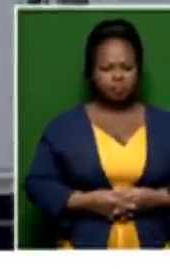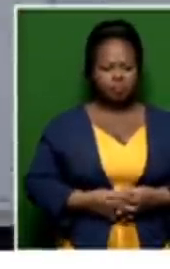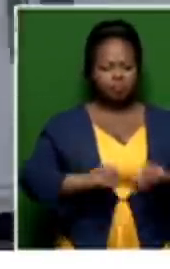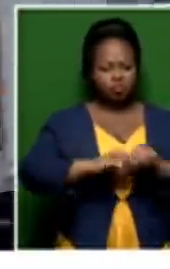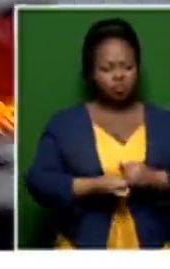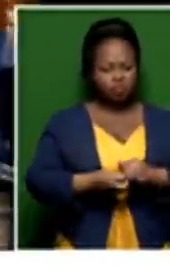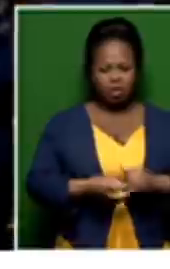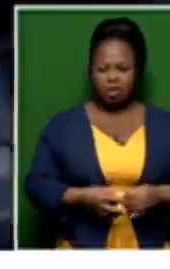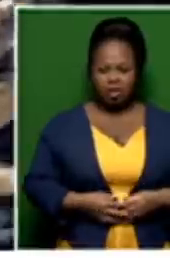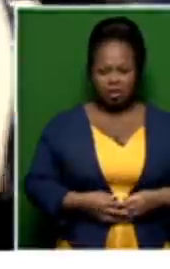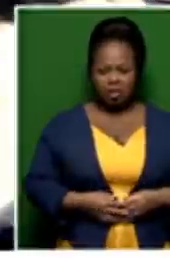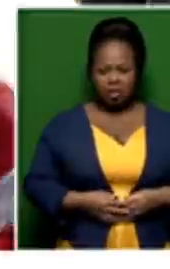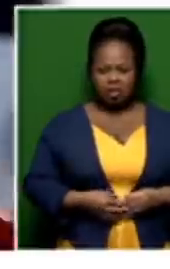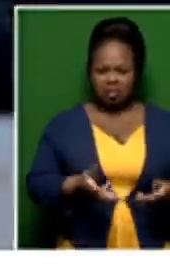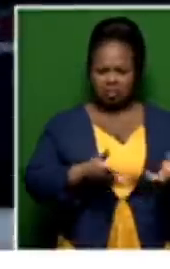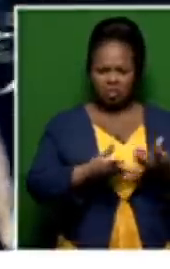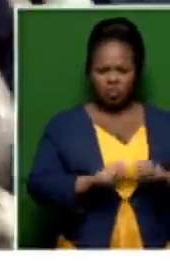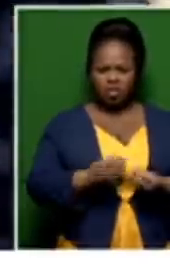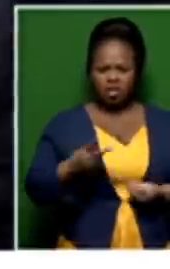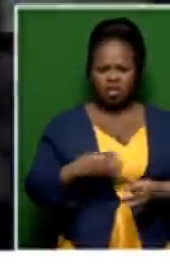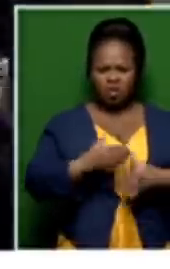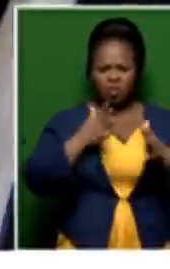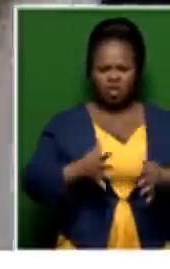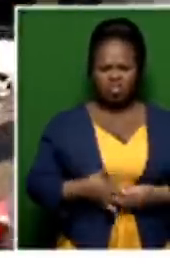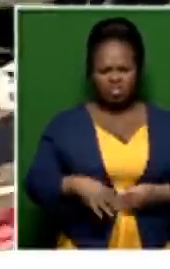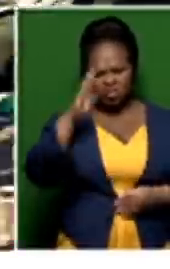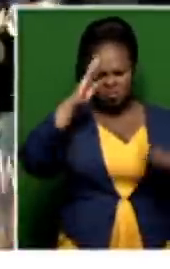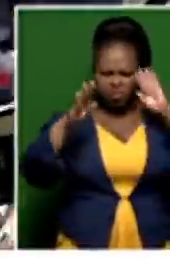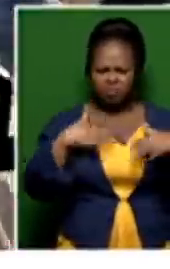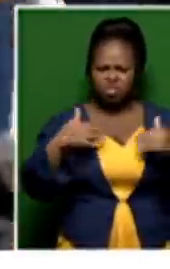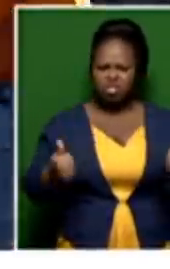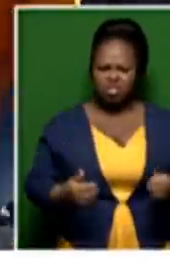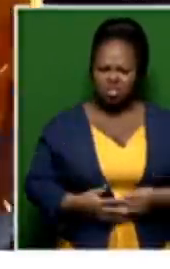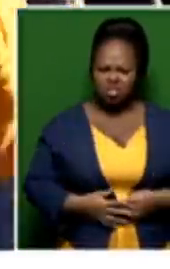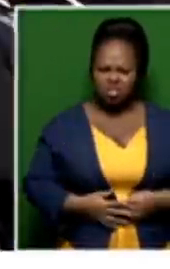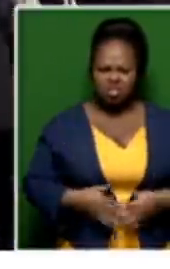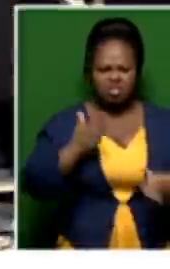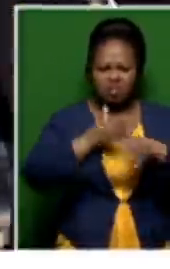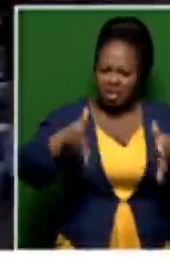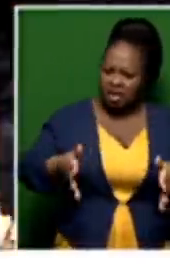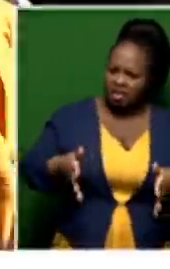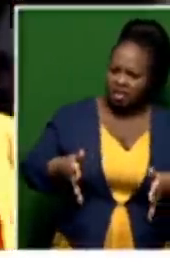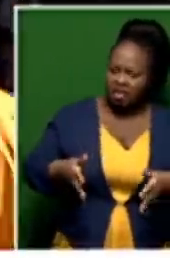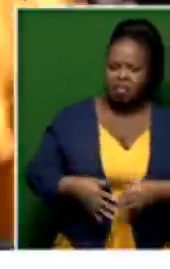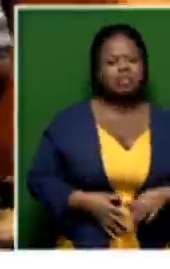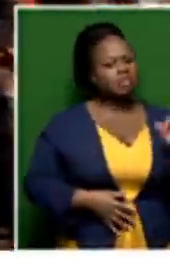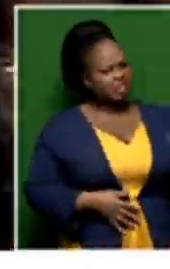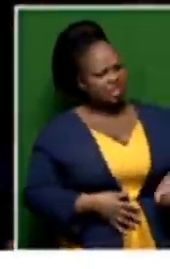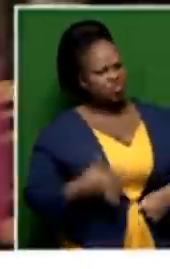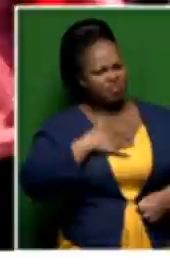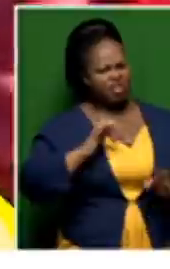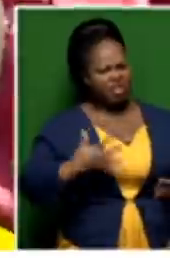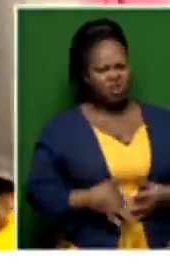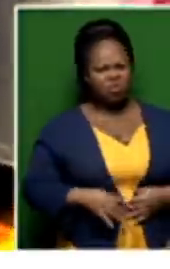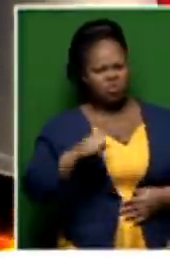of the workers here and find out. Sanibonani njani? Nisebenza lana sis? Hawu nizizwa